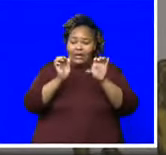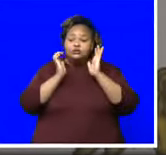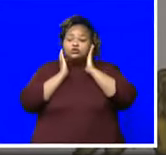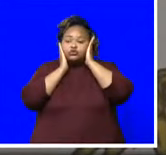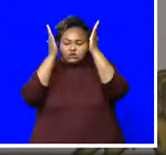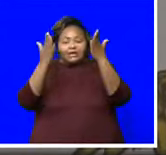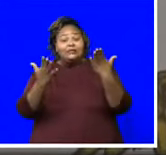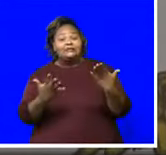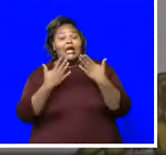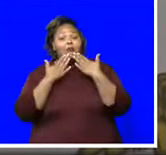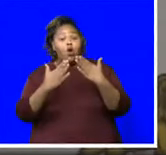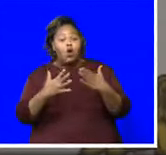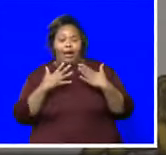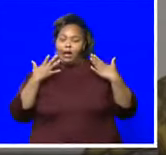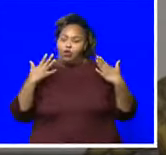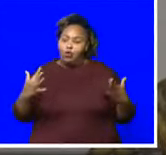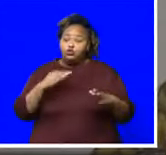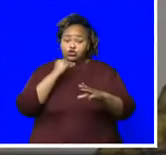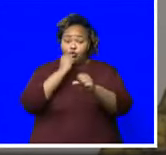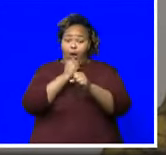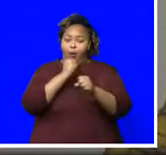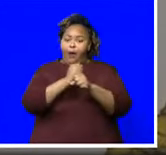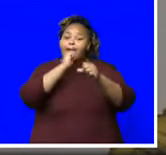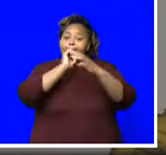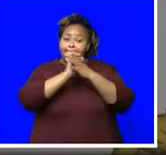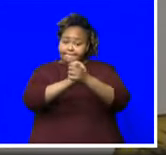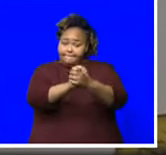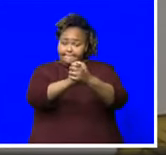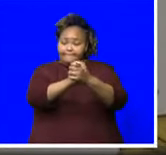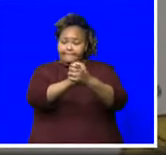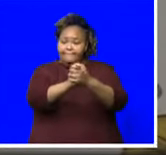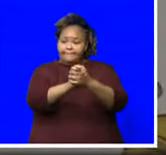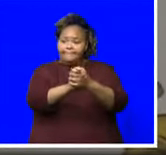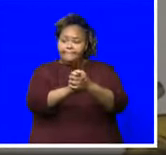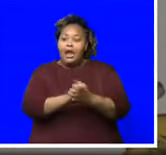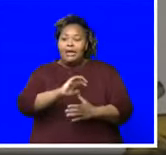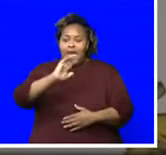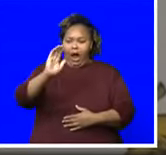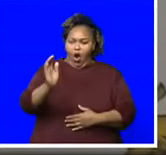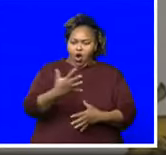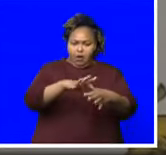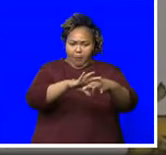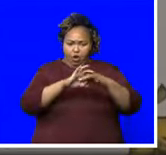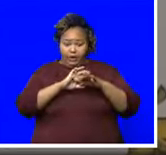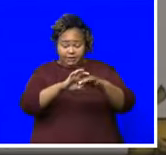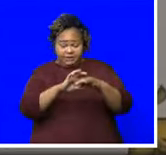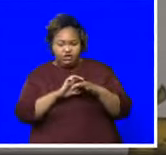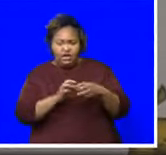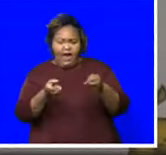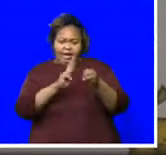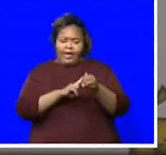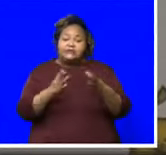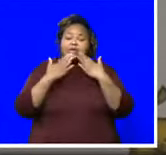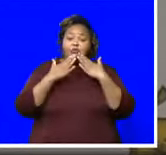ke kanye nako konke nje mhlawumbe kusebenza lokwenteka kwetiko nduna